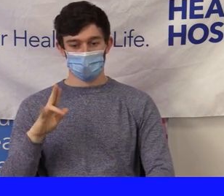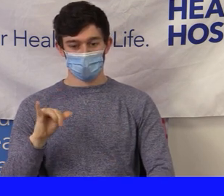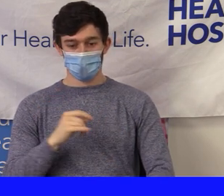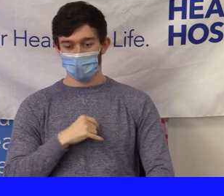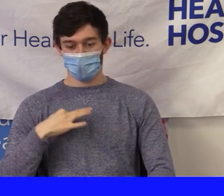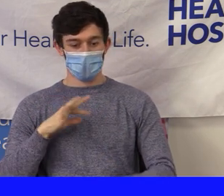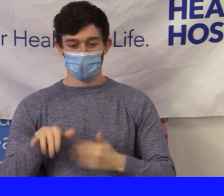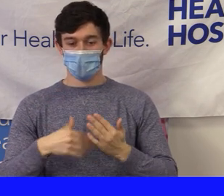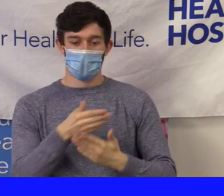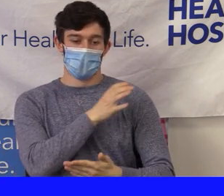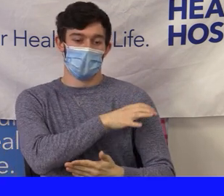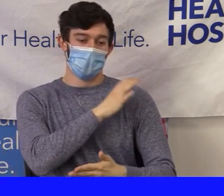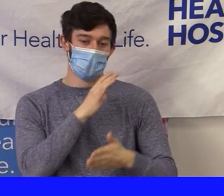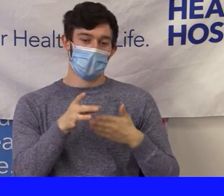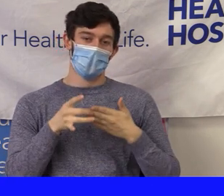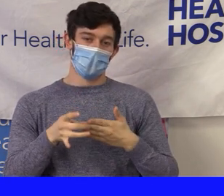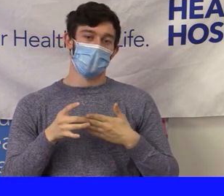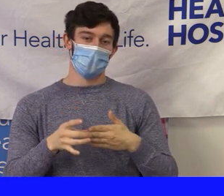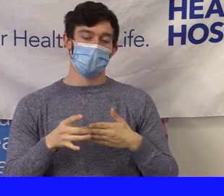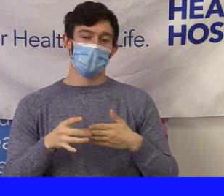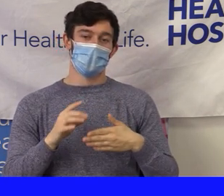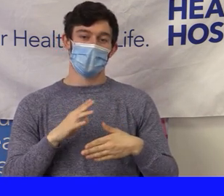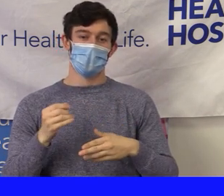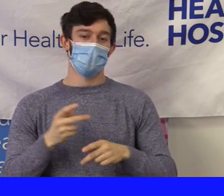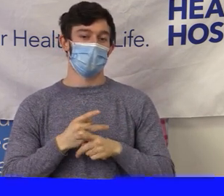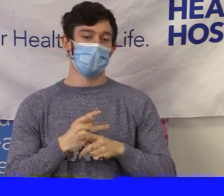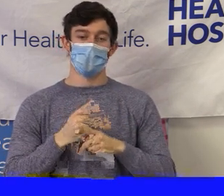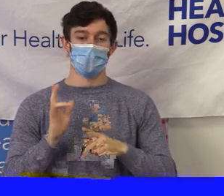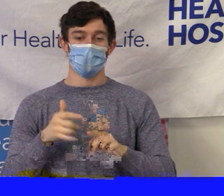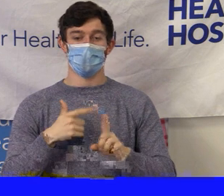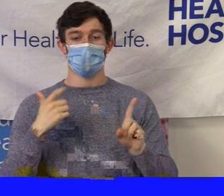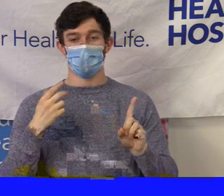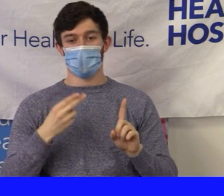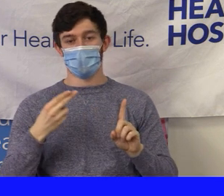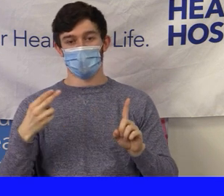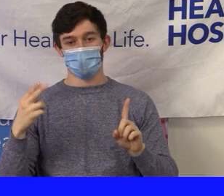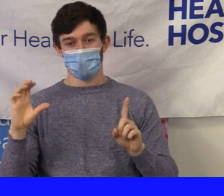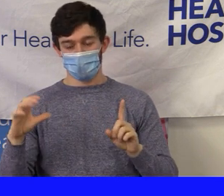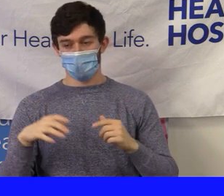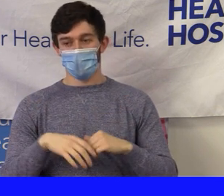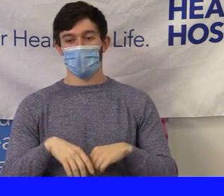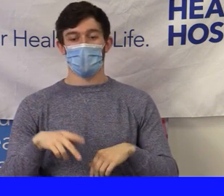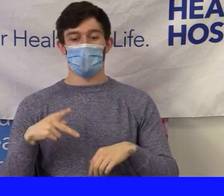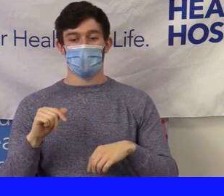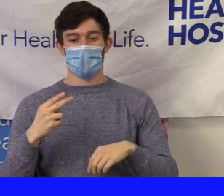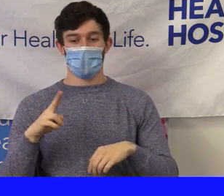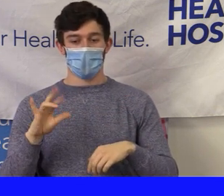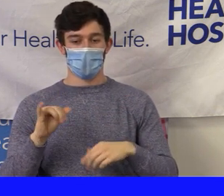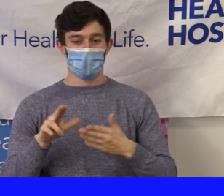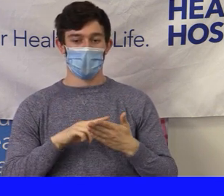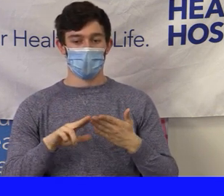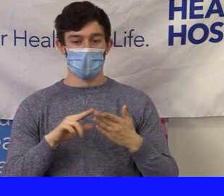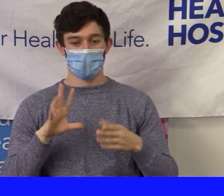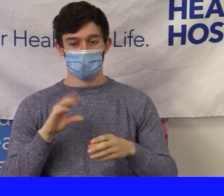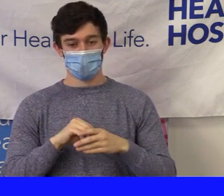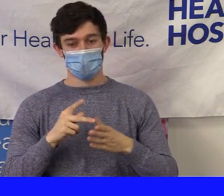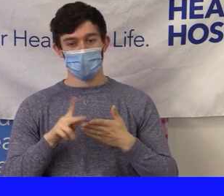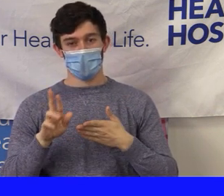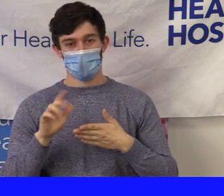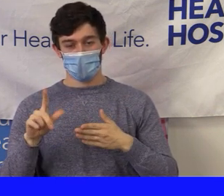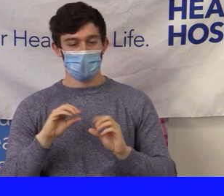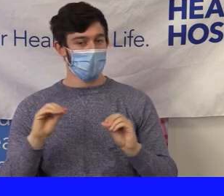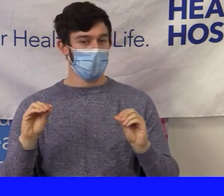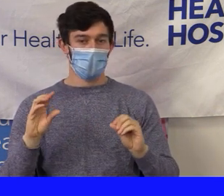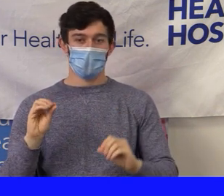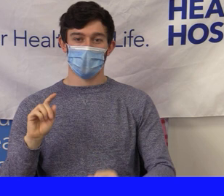the clinical leadership and supervision comes from Health and Hospitals. The PAGNY contract includes only payroll, no